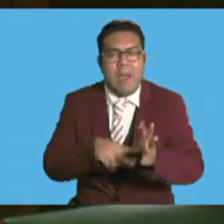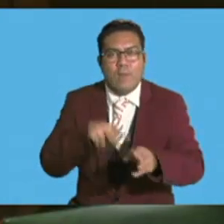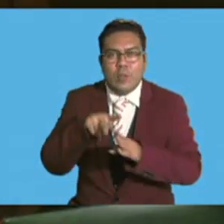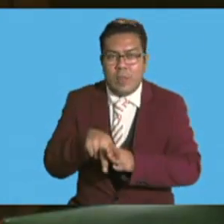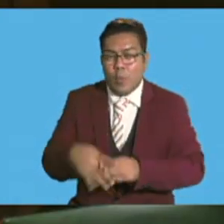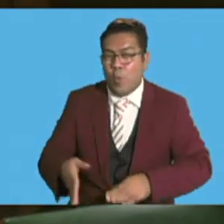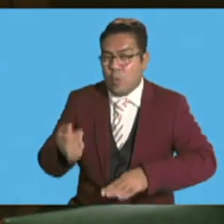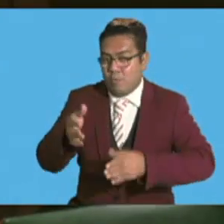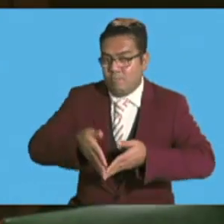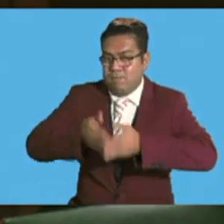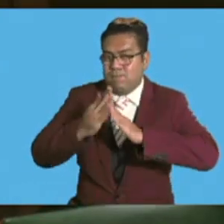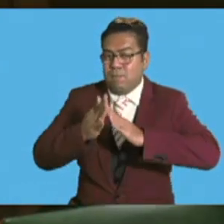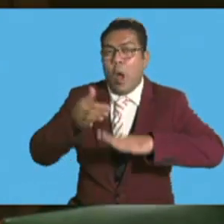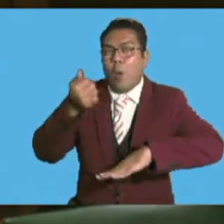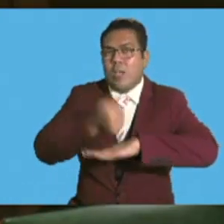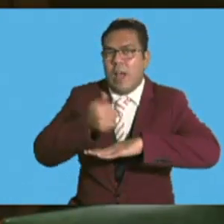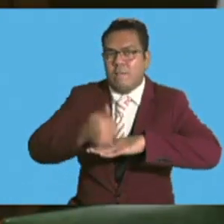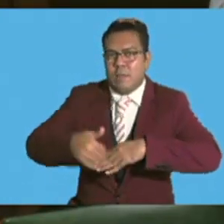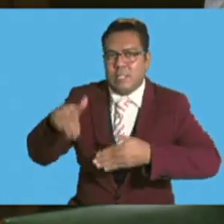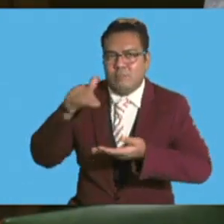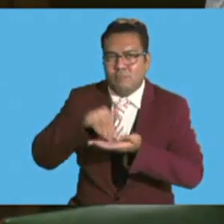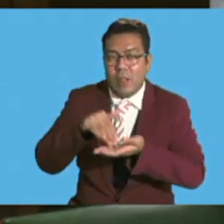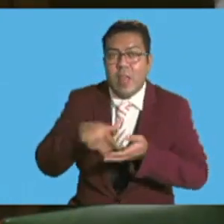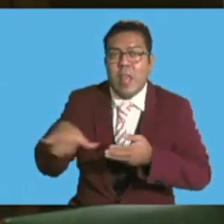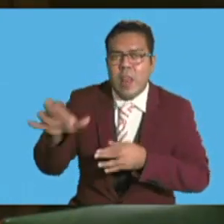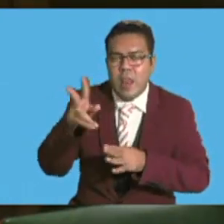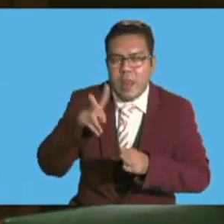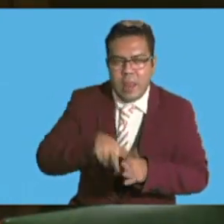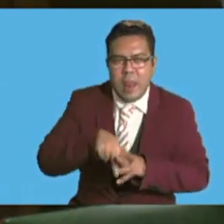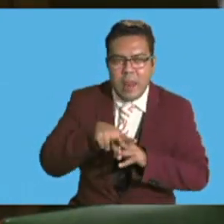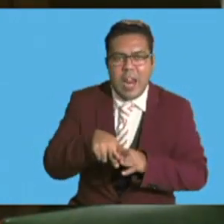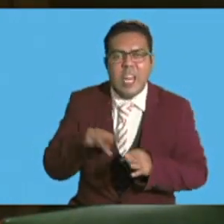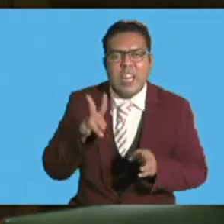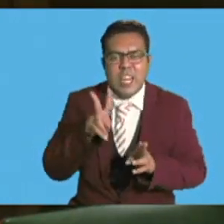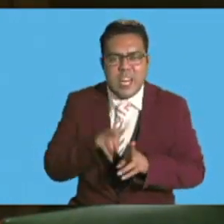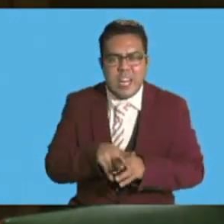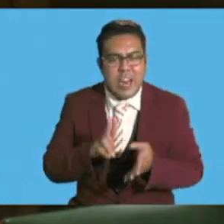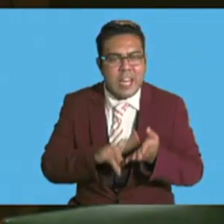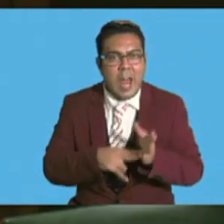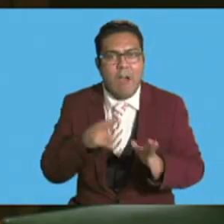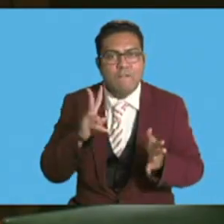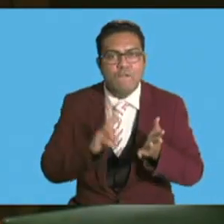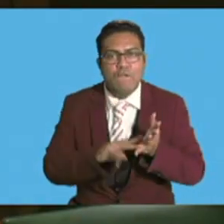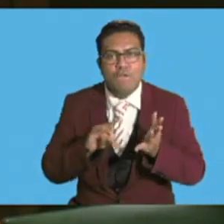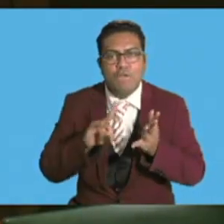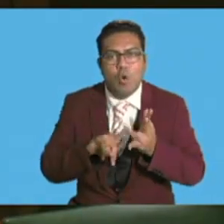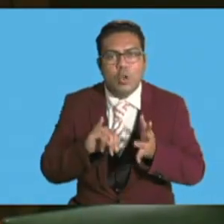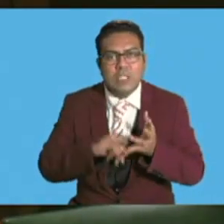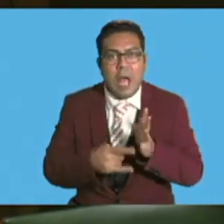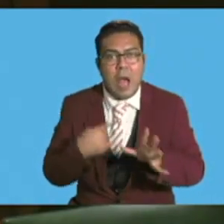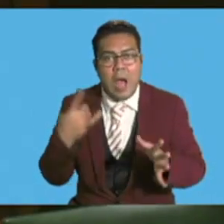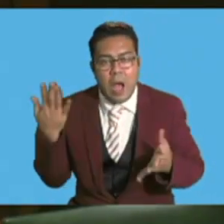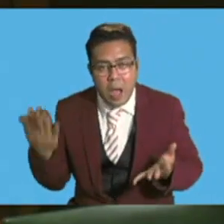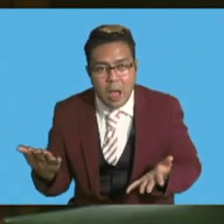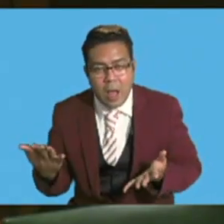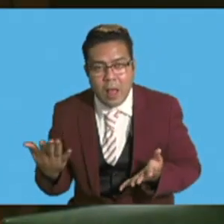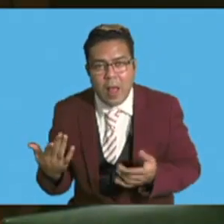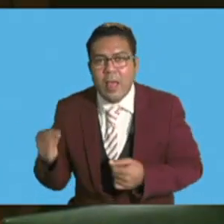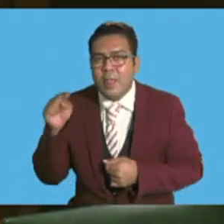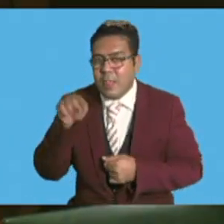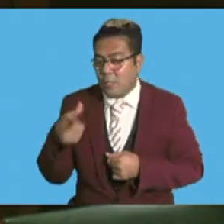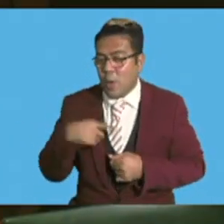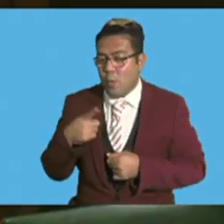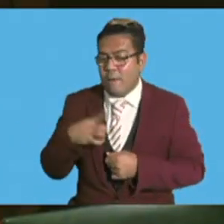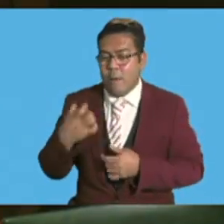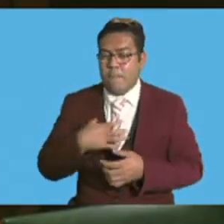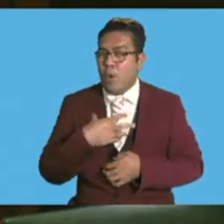in Namosa. That's why the Honourable Prime Minister opened the legal aid office in Namosa. That's why we have a more than